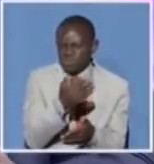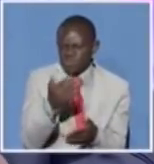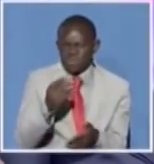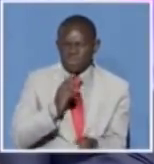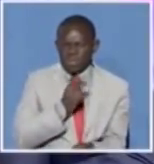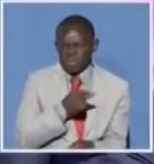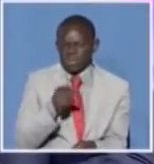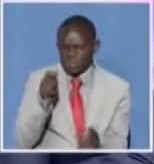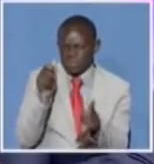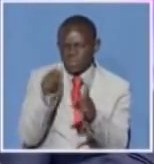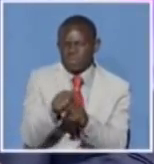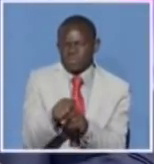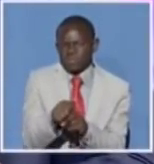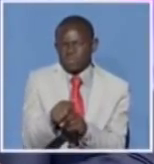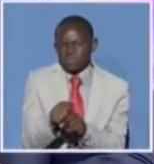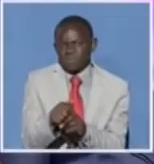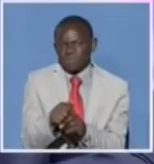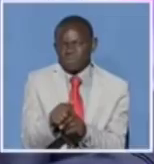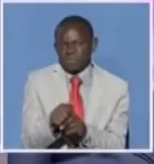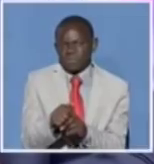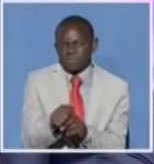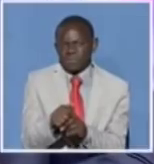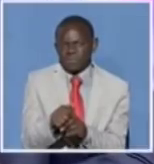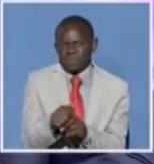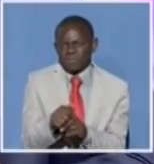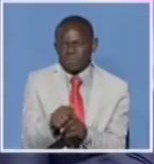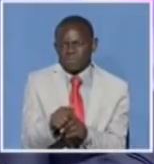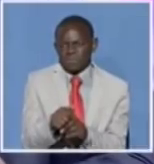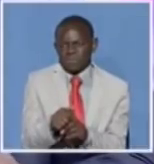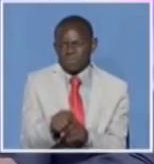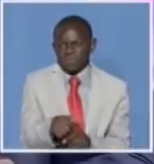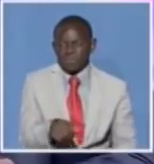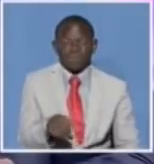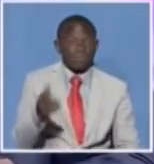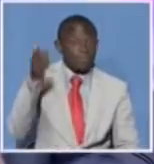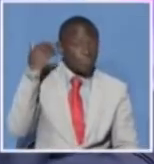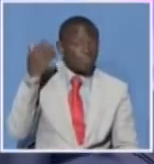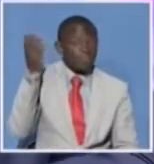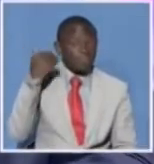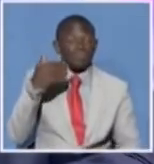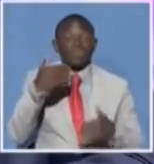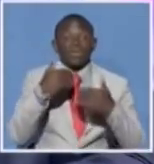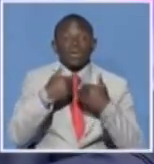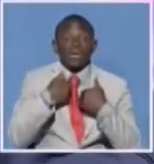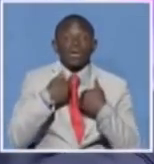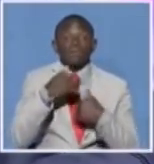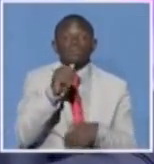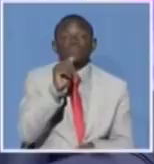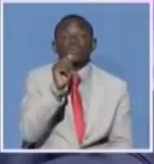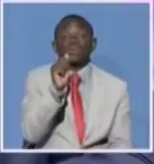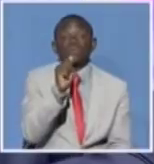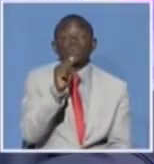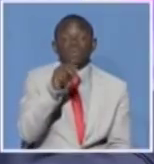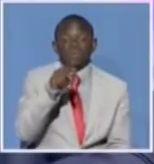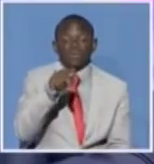see then was the issue of what was called APU. And this is where within our